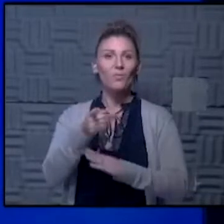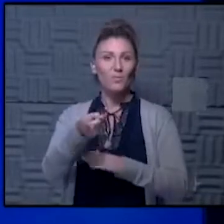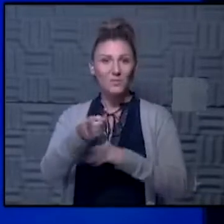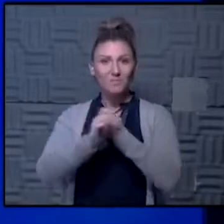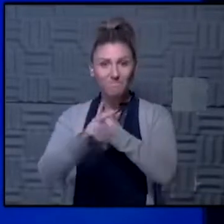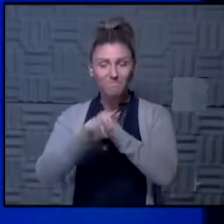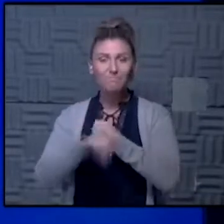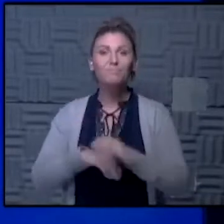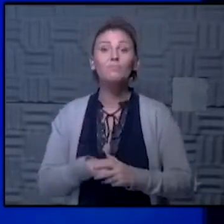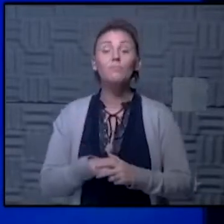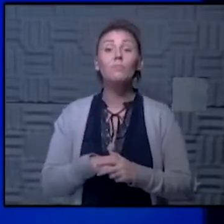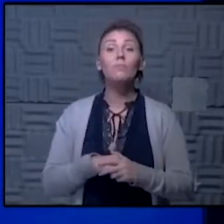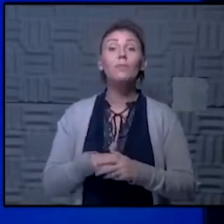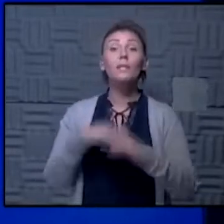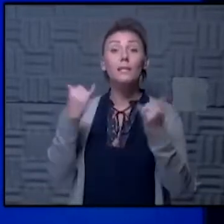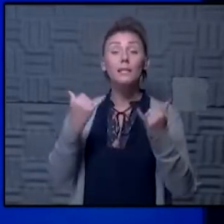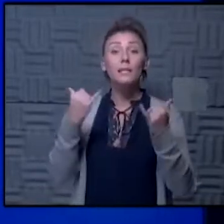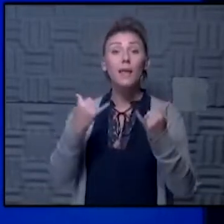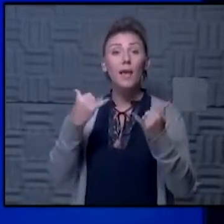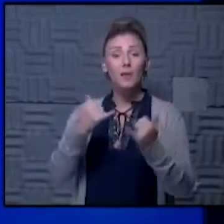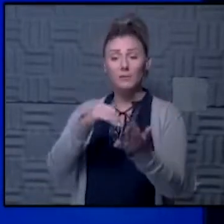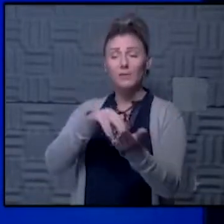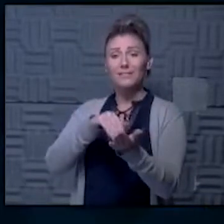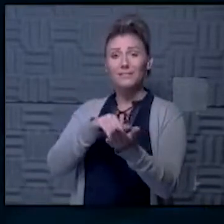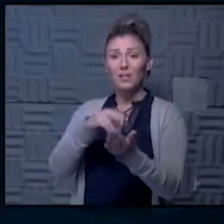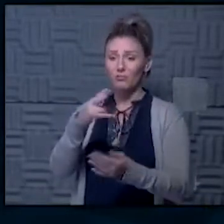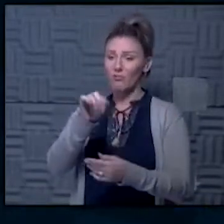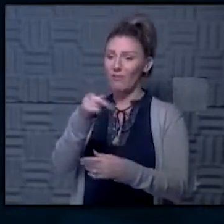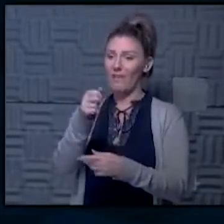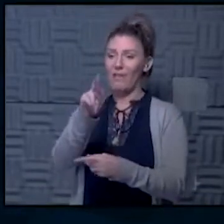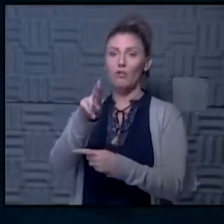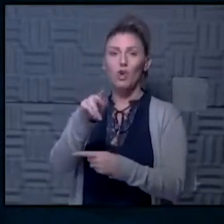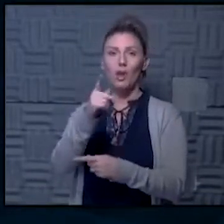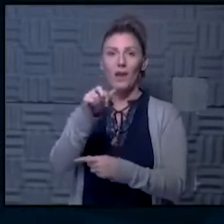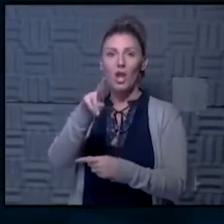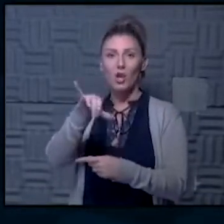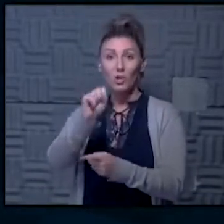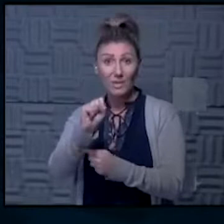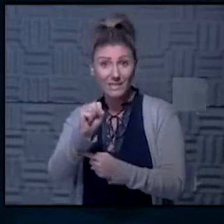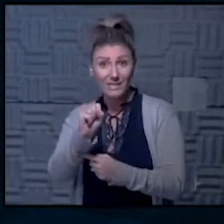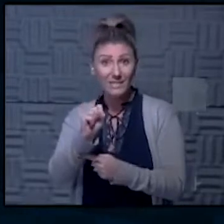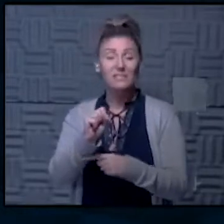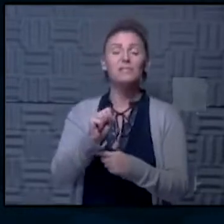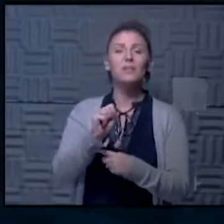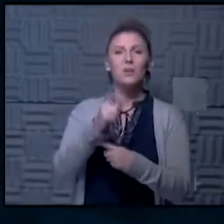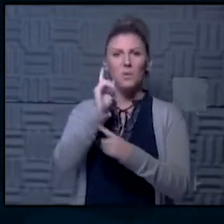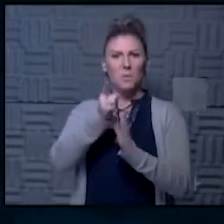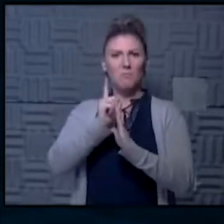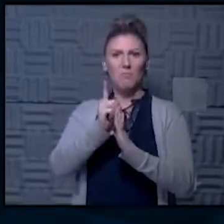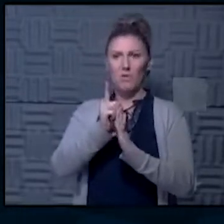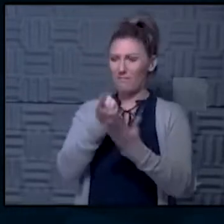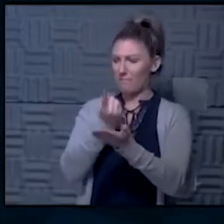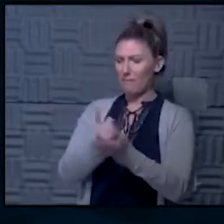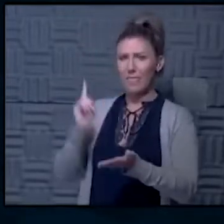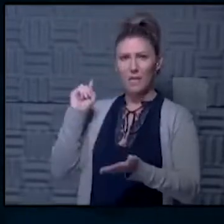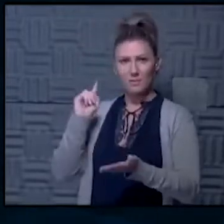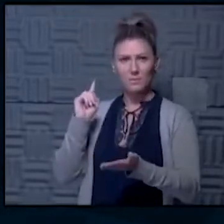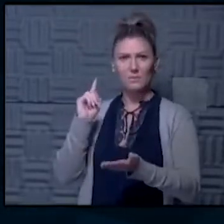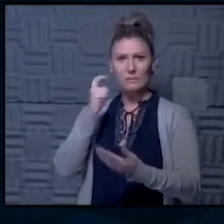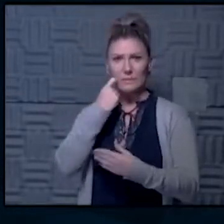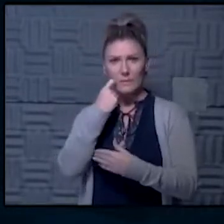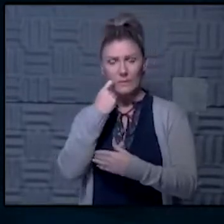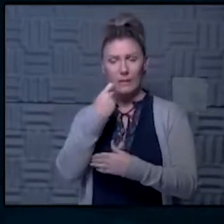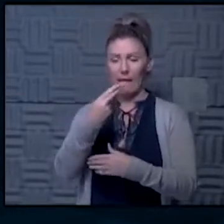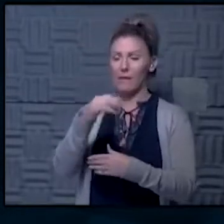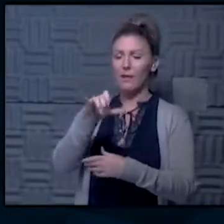We'll jump out to Dr. Harris now. Heather, I think at one point in the last week or so,